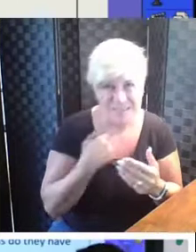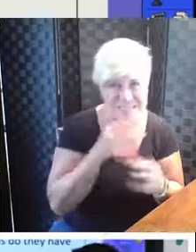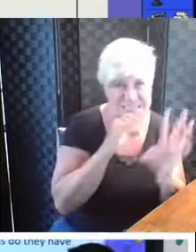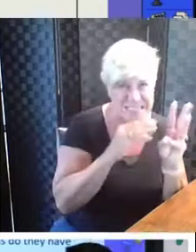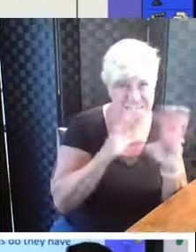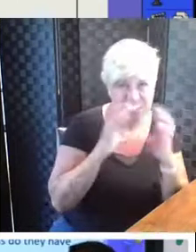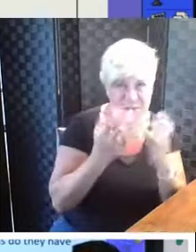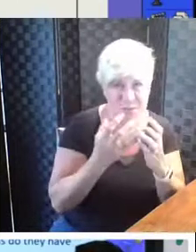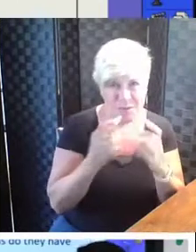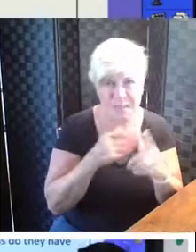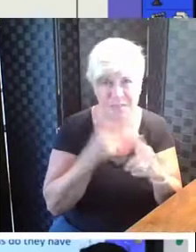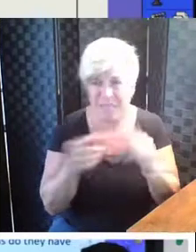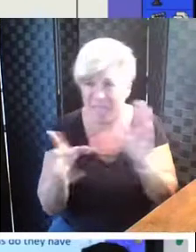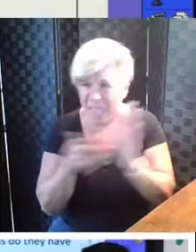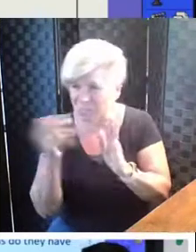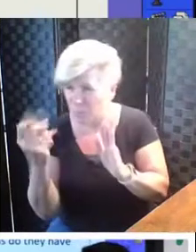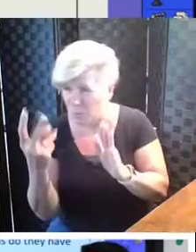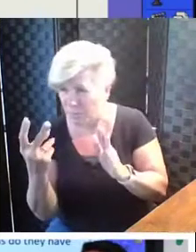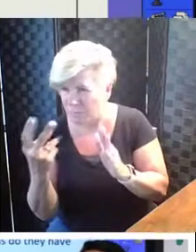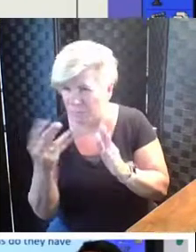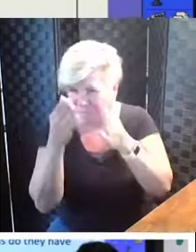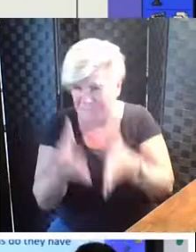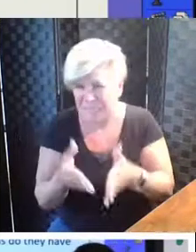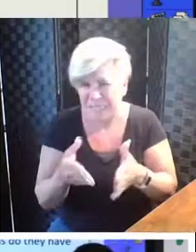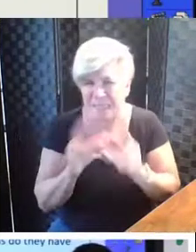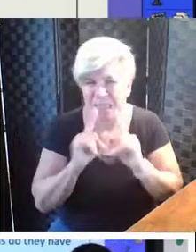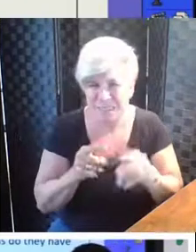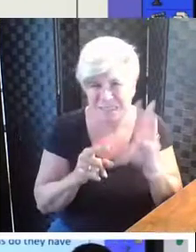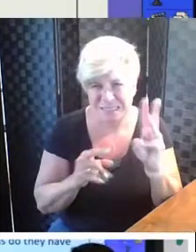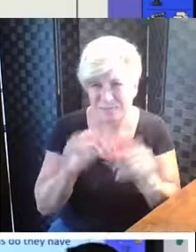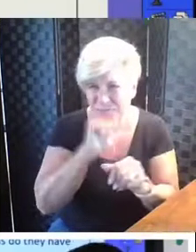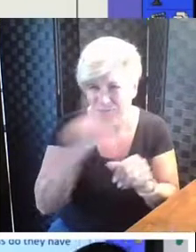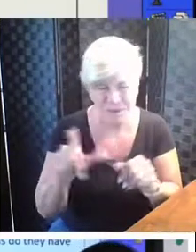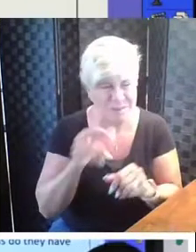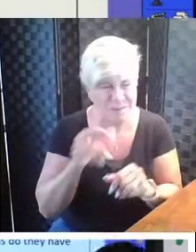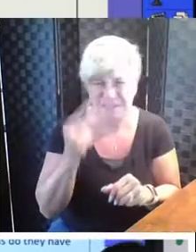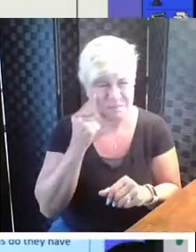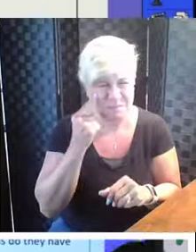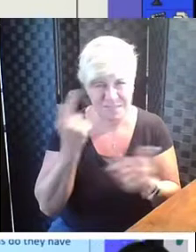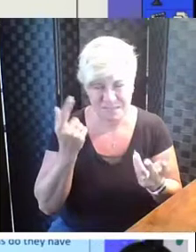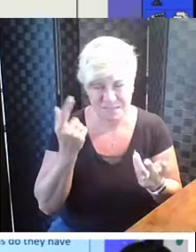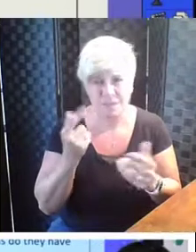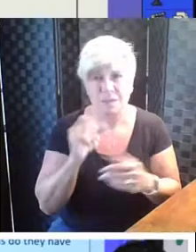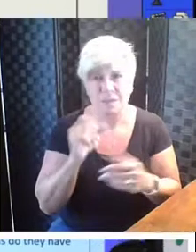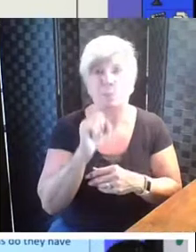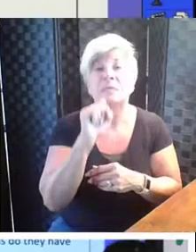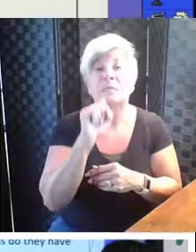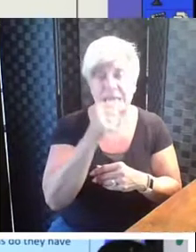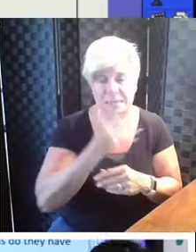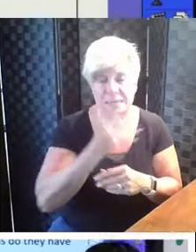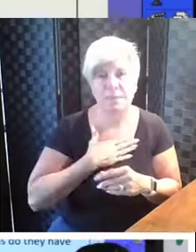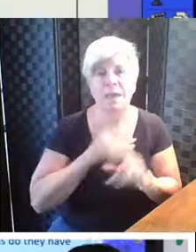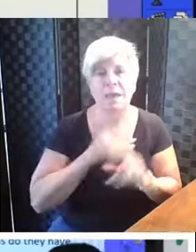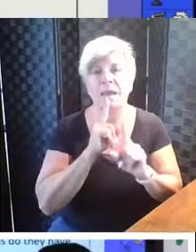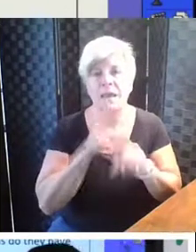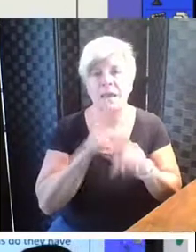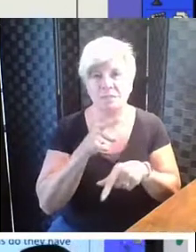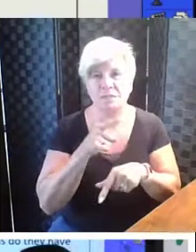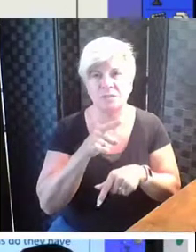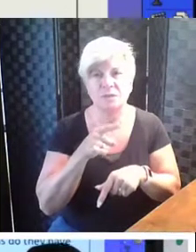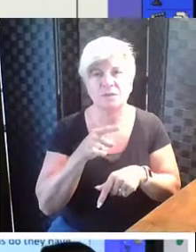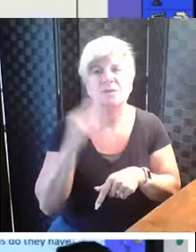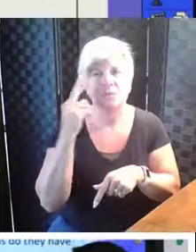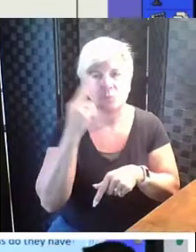6 balloons and then 12 balloons and then have 6 in all. So yes, my answer